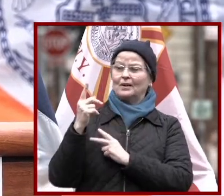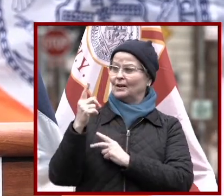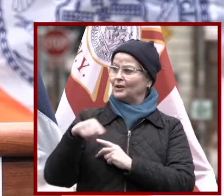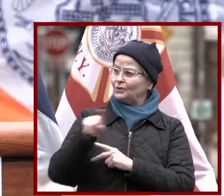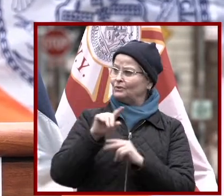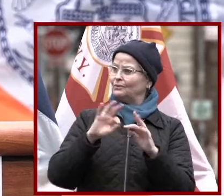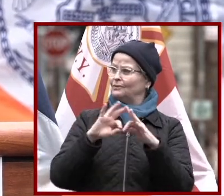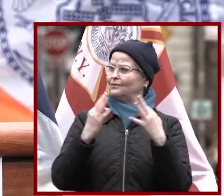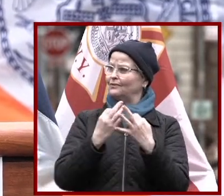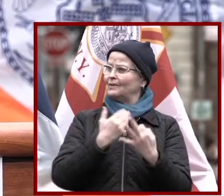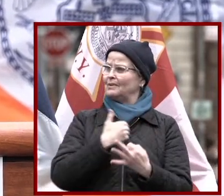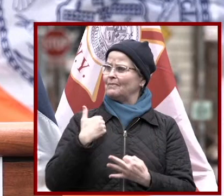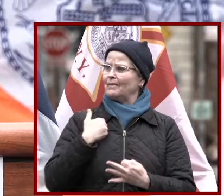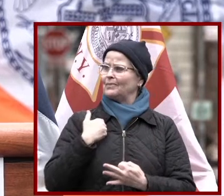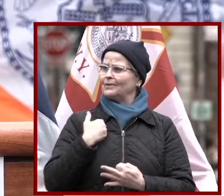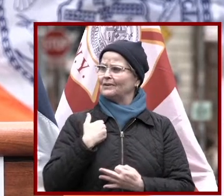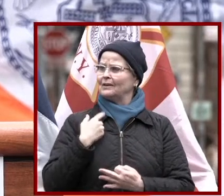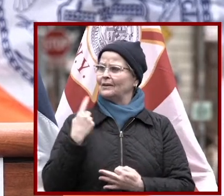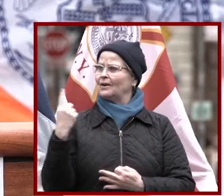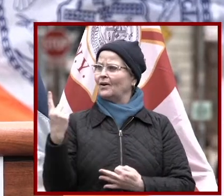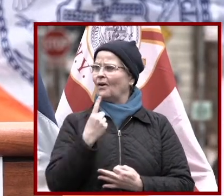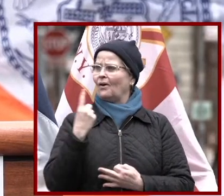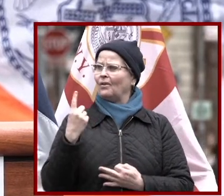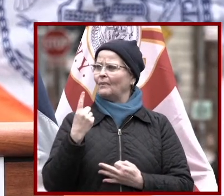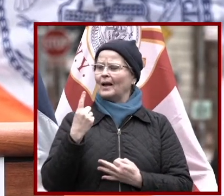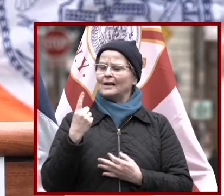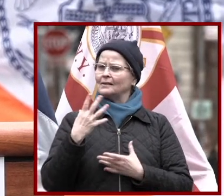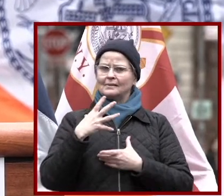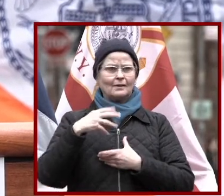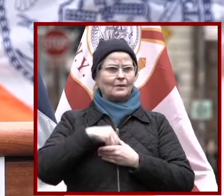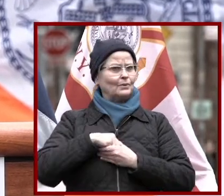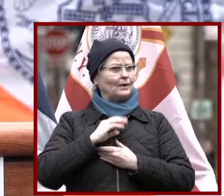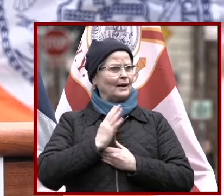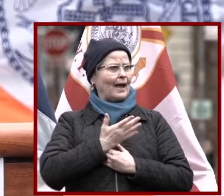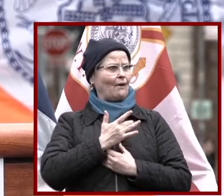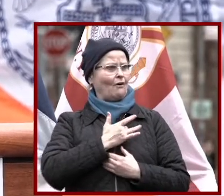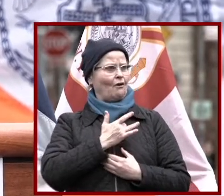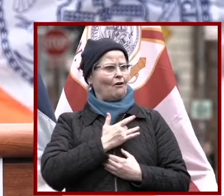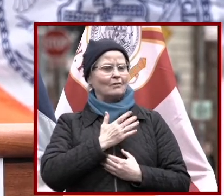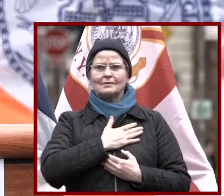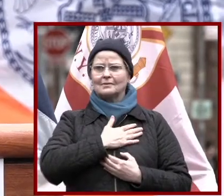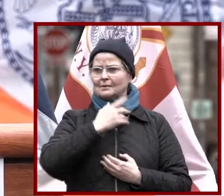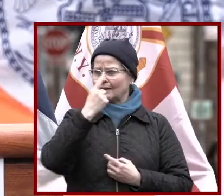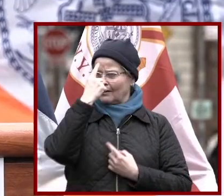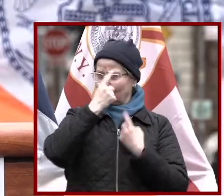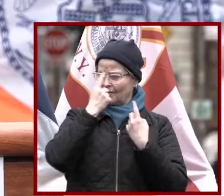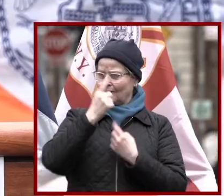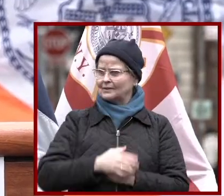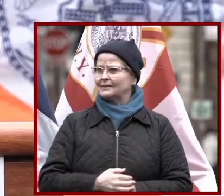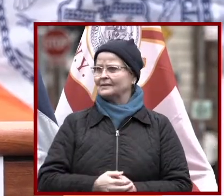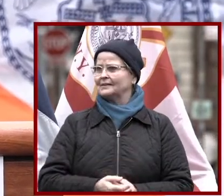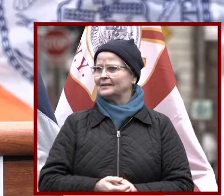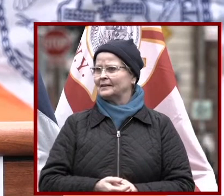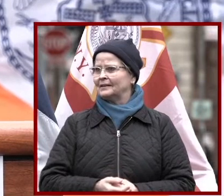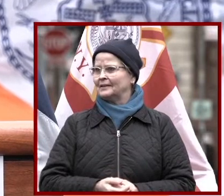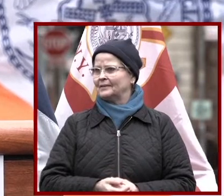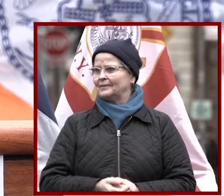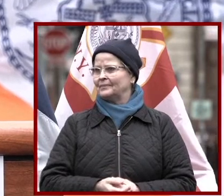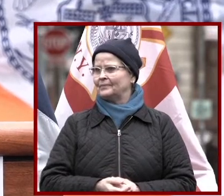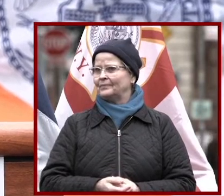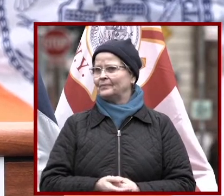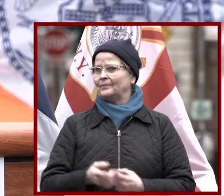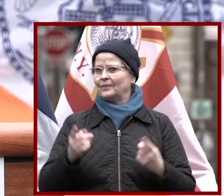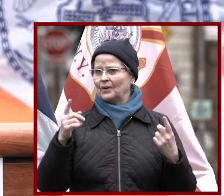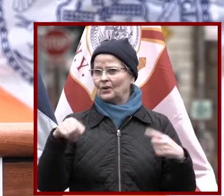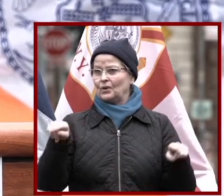have always been carried in our thoughts and hearts. And as they say, you